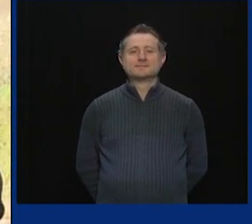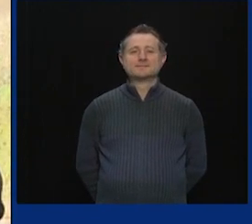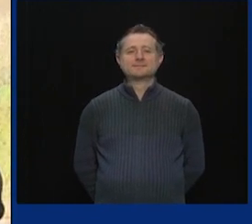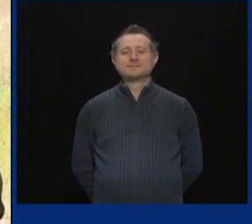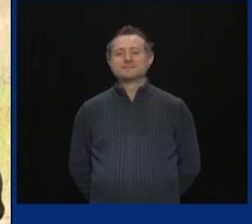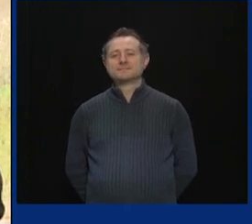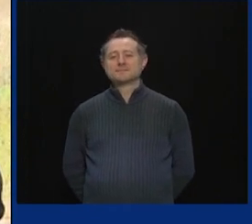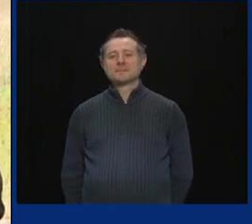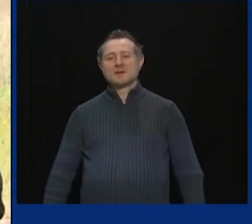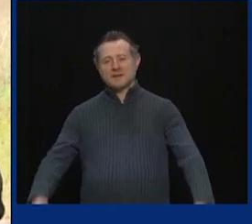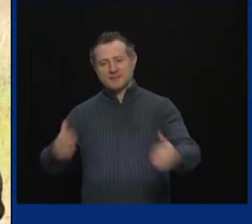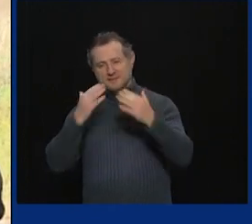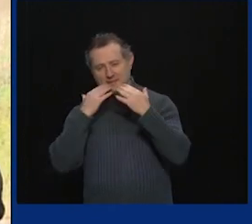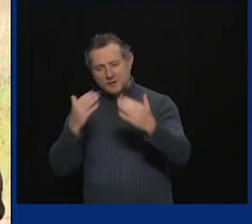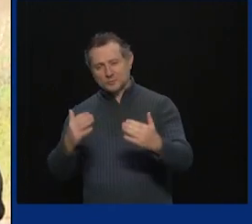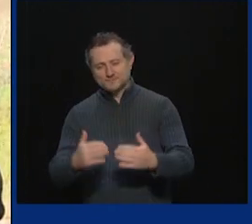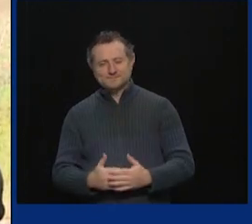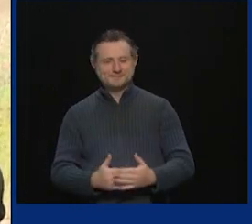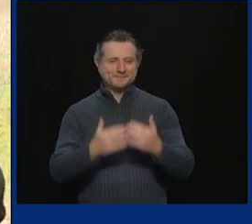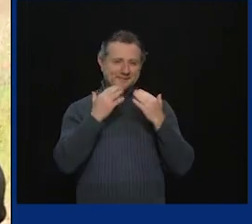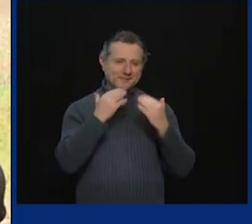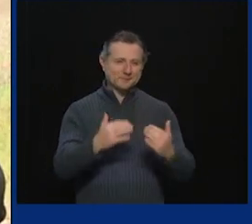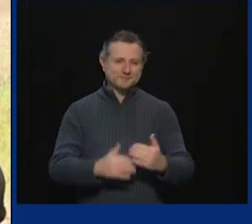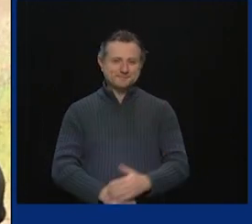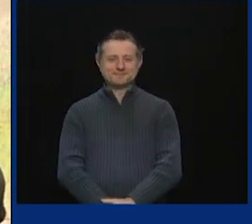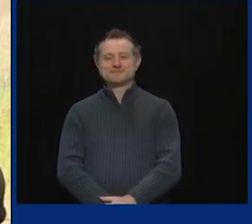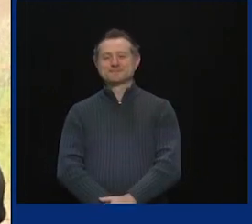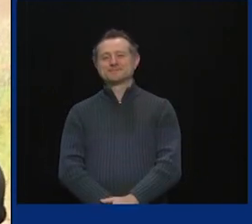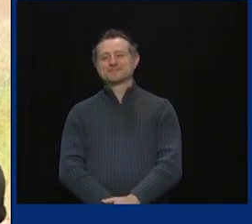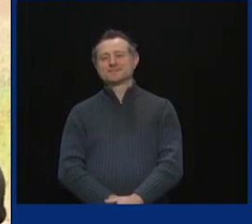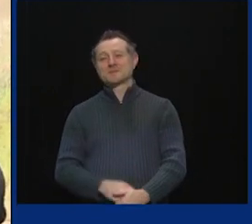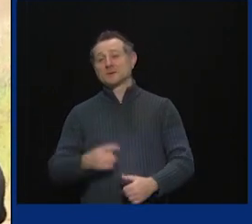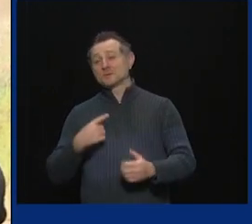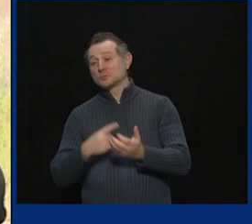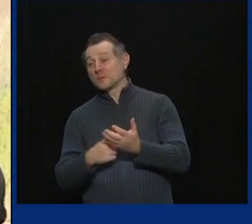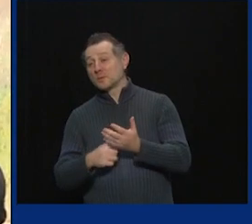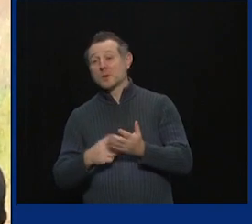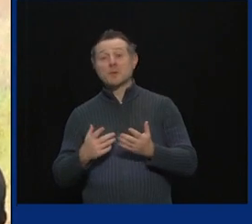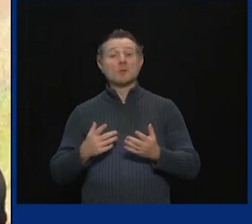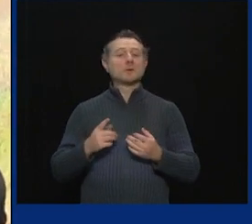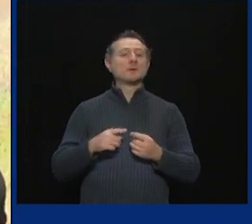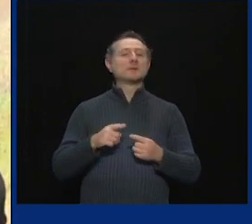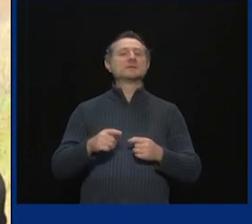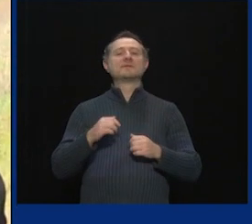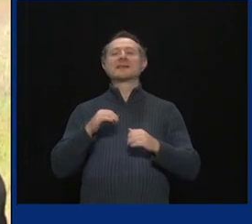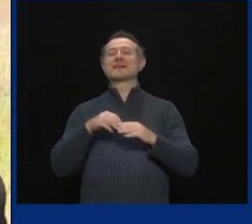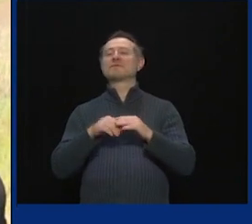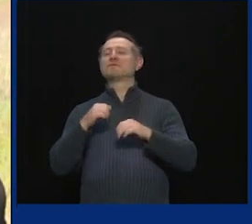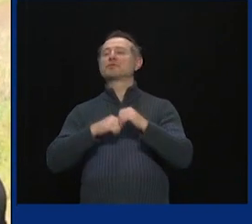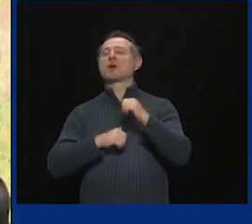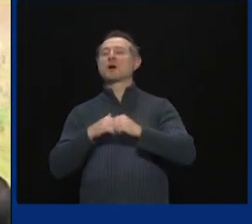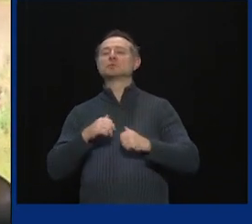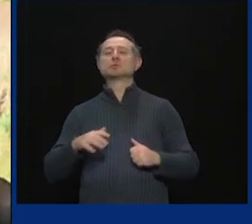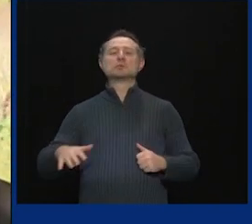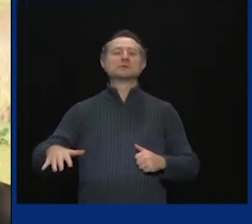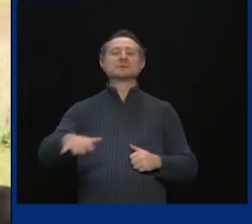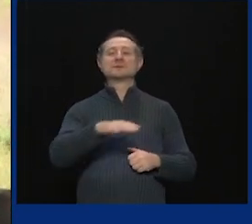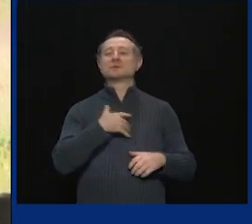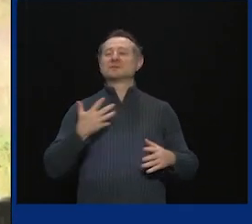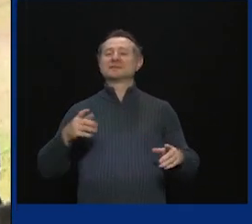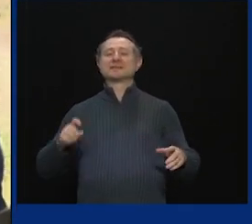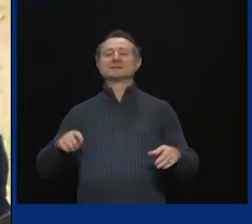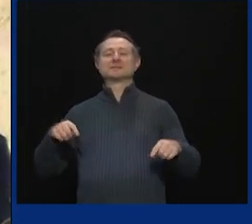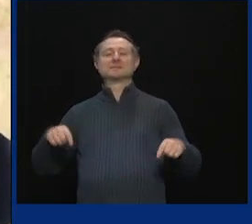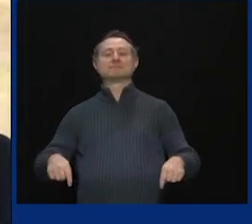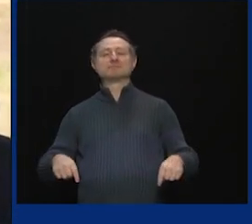Thank you. When we talk about infrastructure needs at STAMP, I mentioned the critical component of making sure we had enough energy